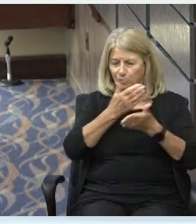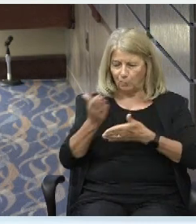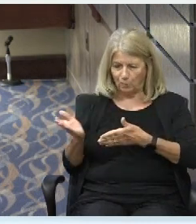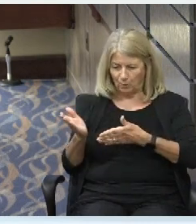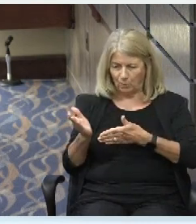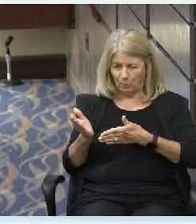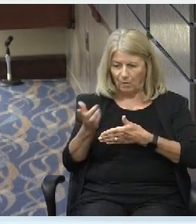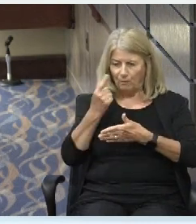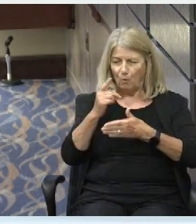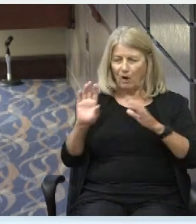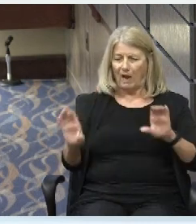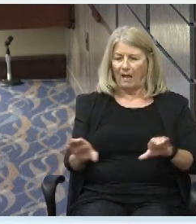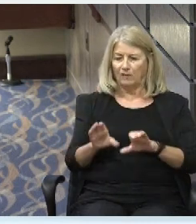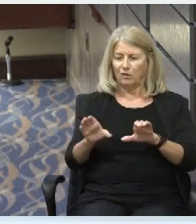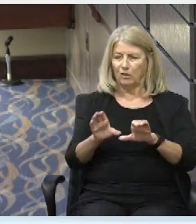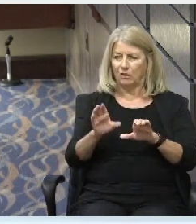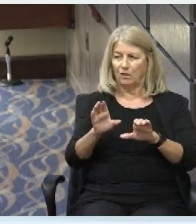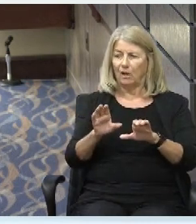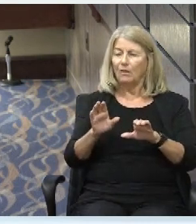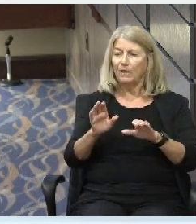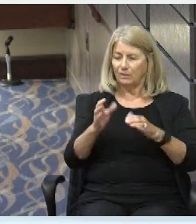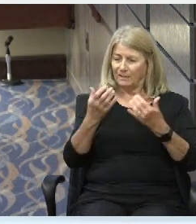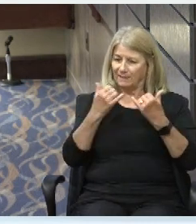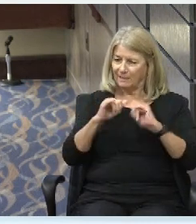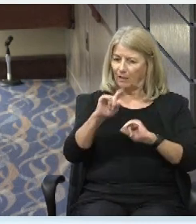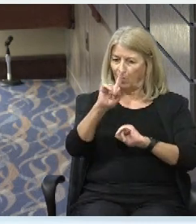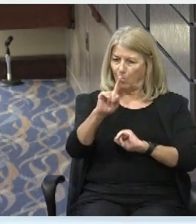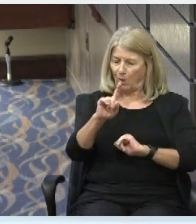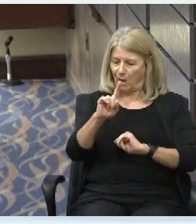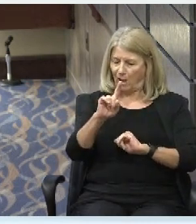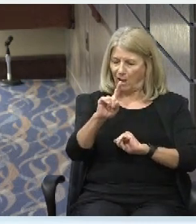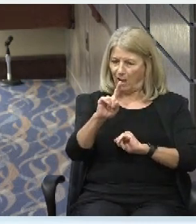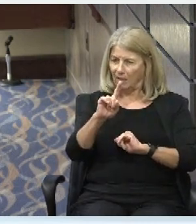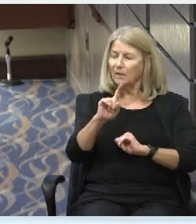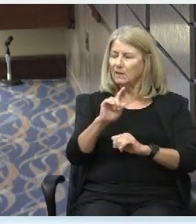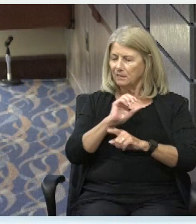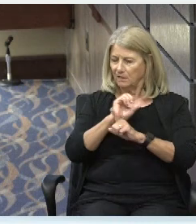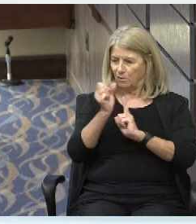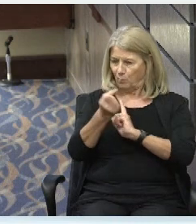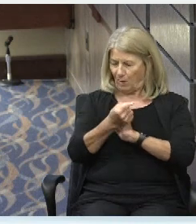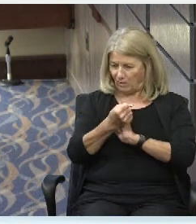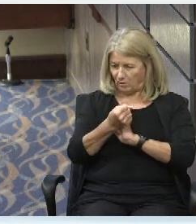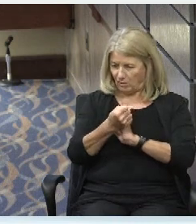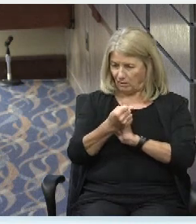for action. There is still one condition that's outstanding, and